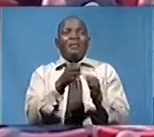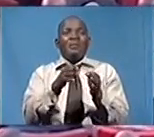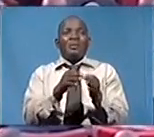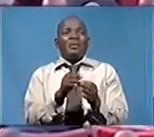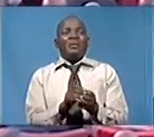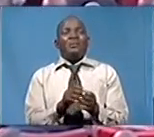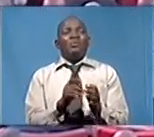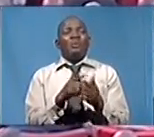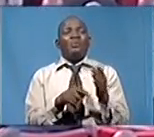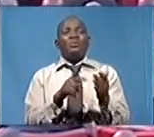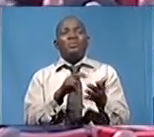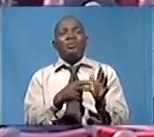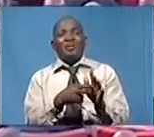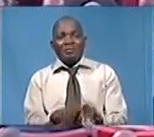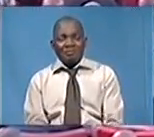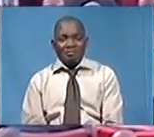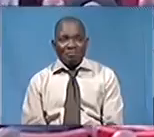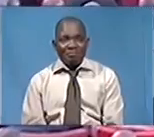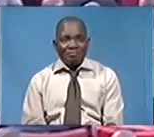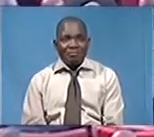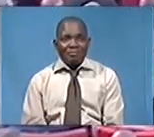true construction of it is?